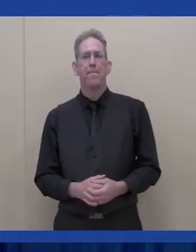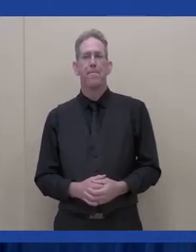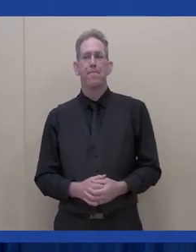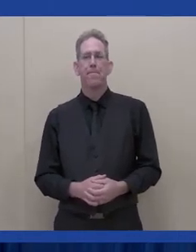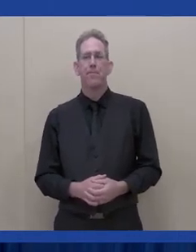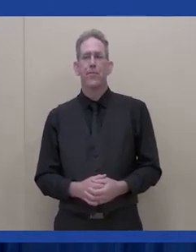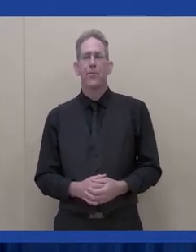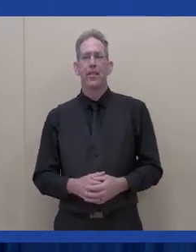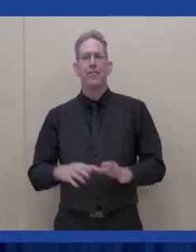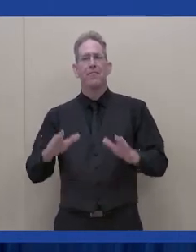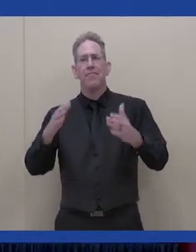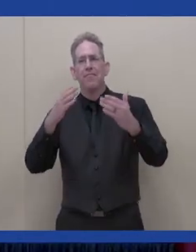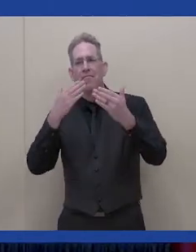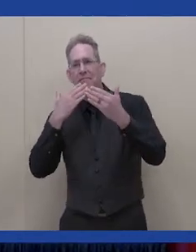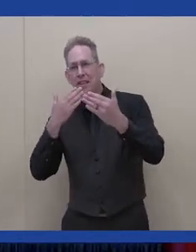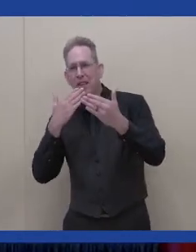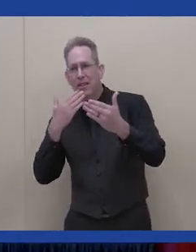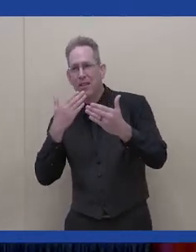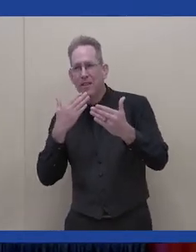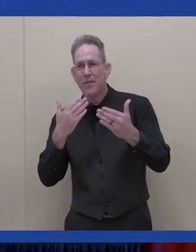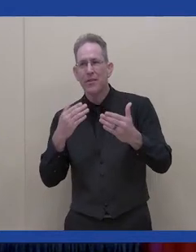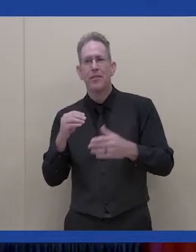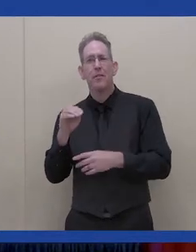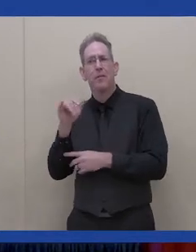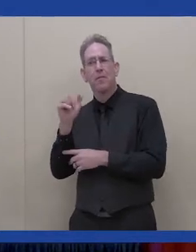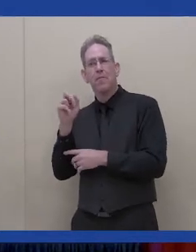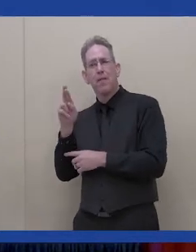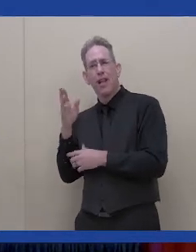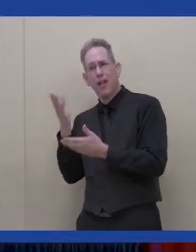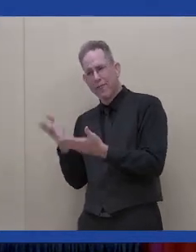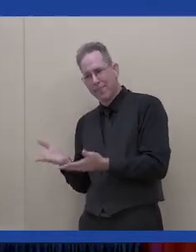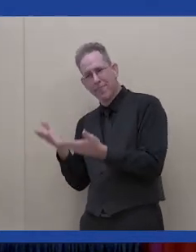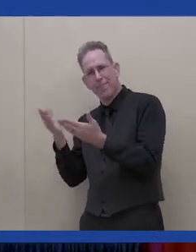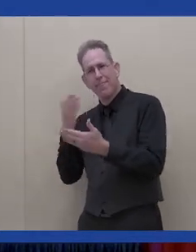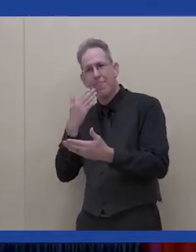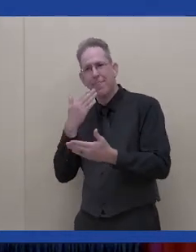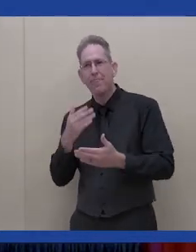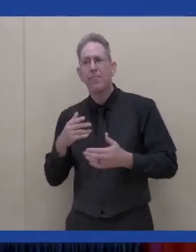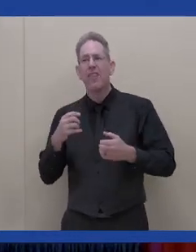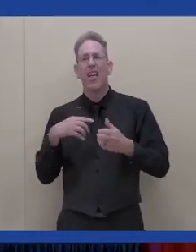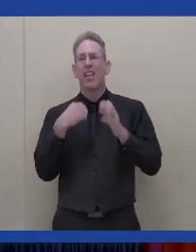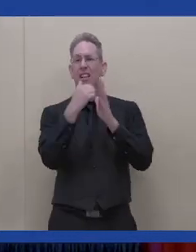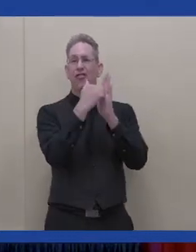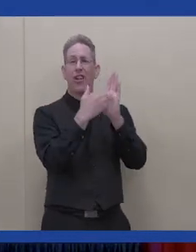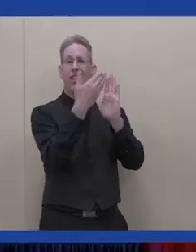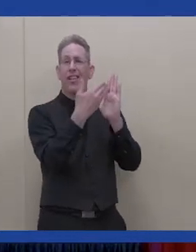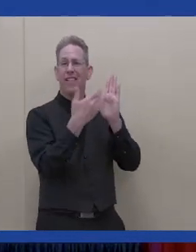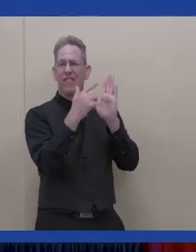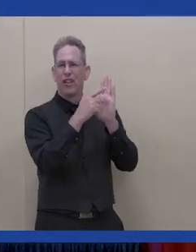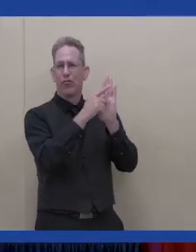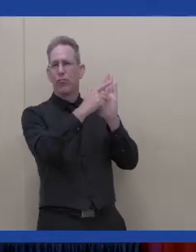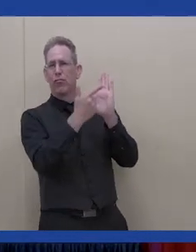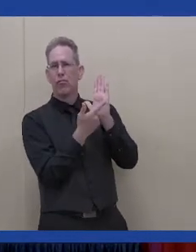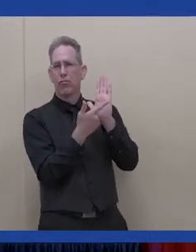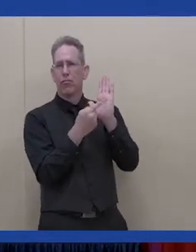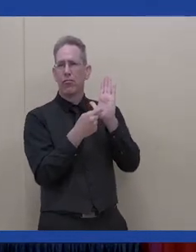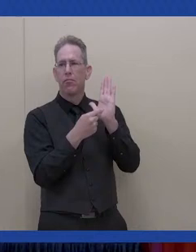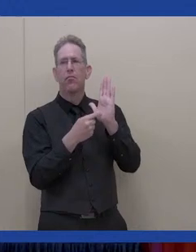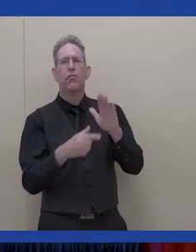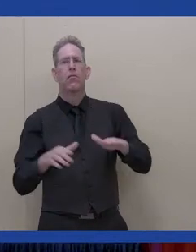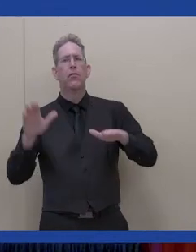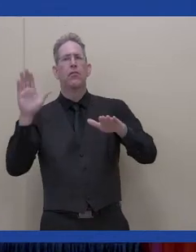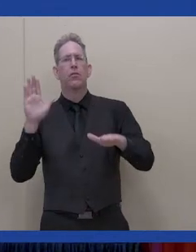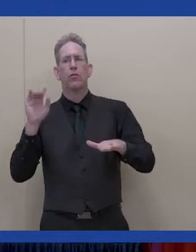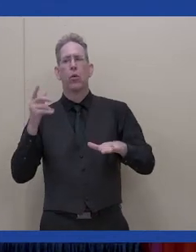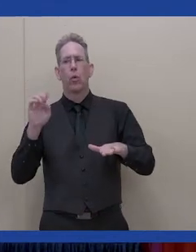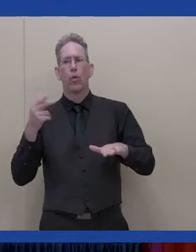Madam Mayor. The next item on our agenda is the oath of office for our